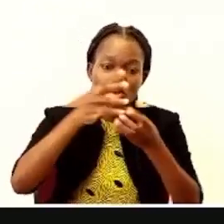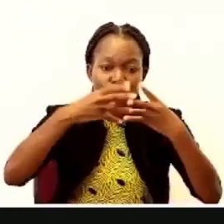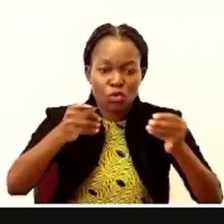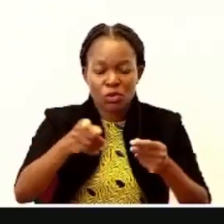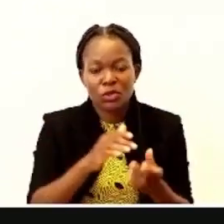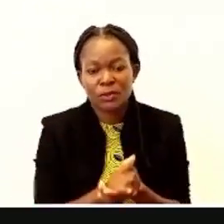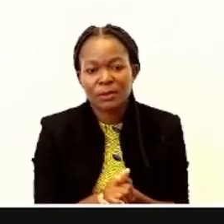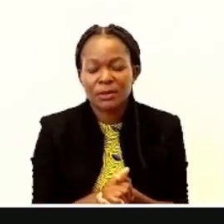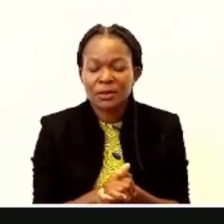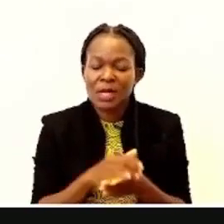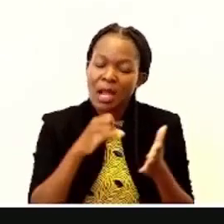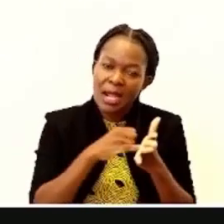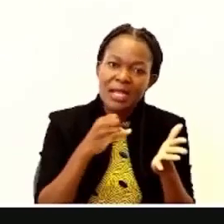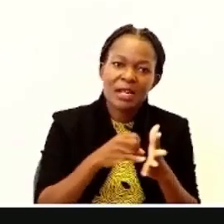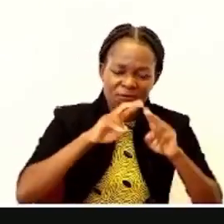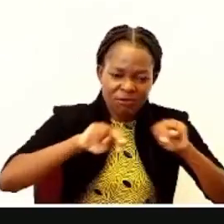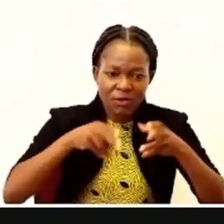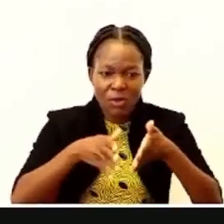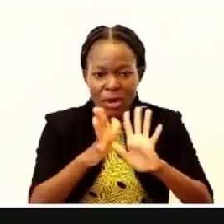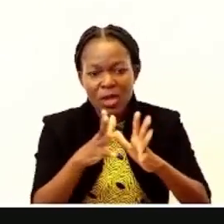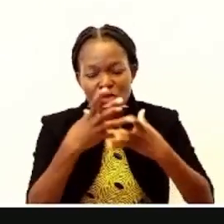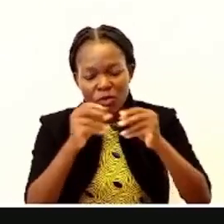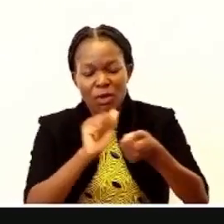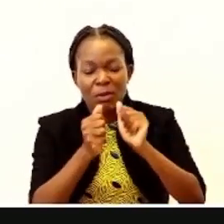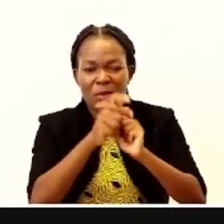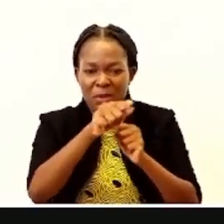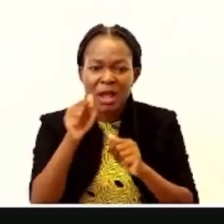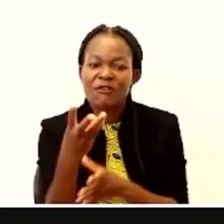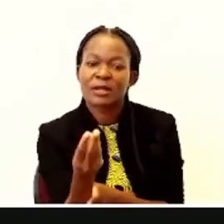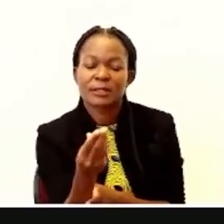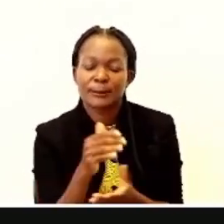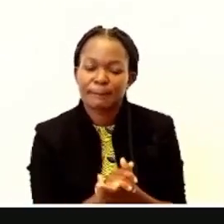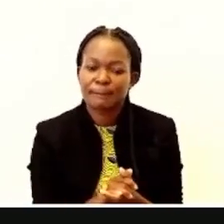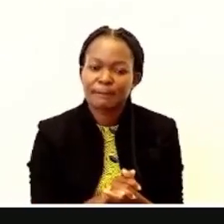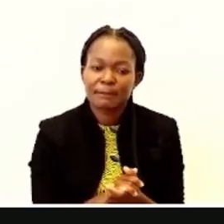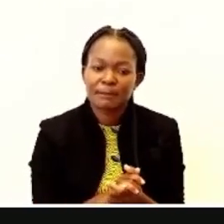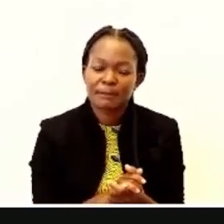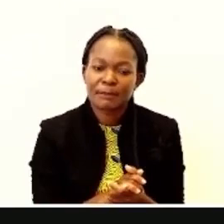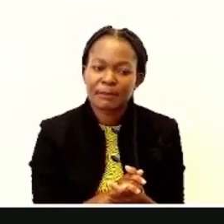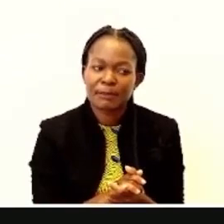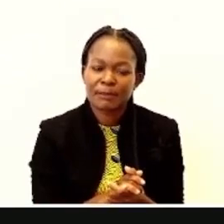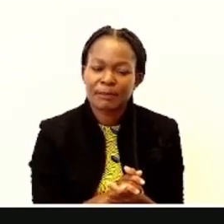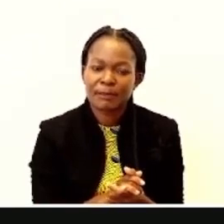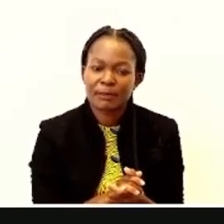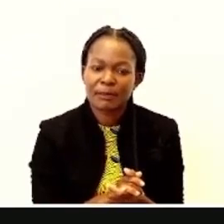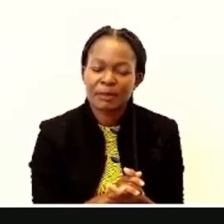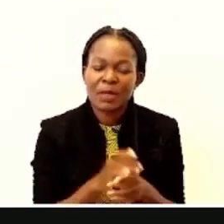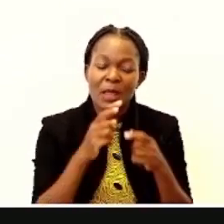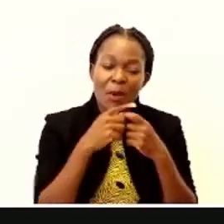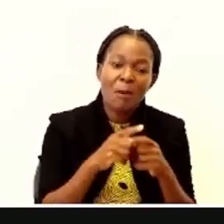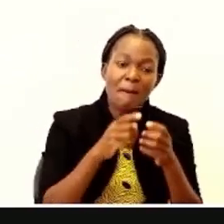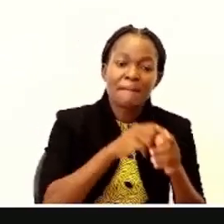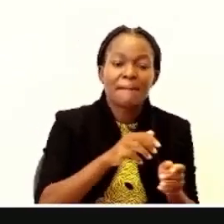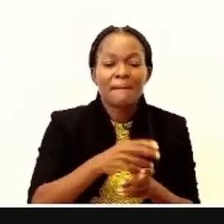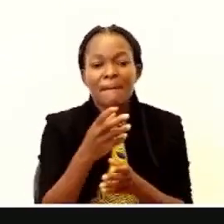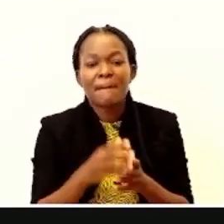qualify for climate mitigation finance to then clean your act. What we need is money, and climate finance particularly, being